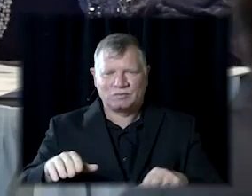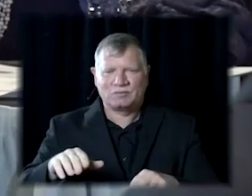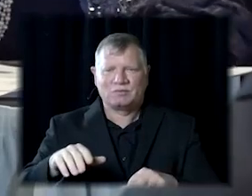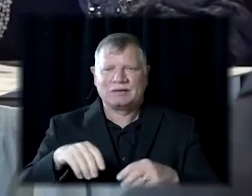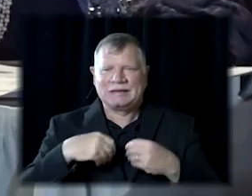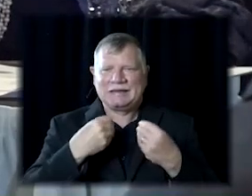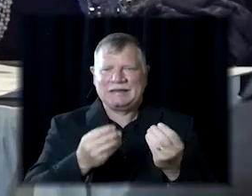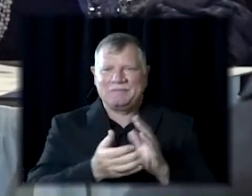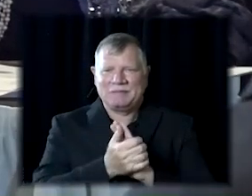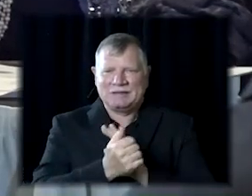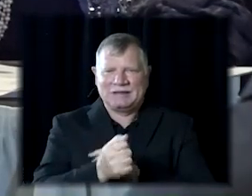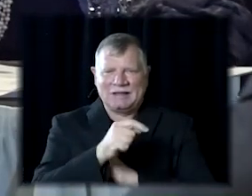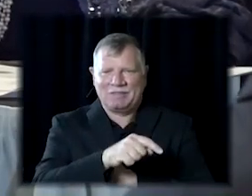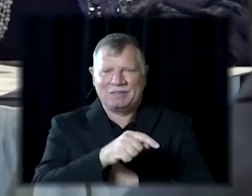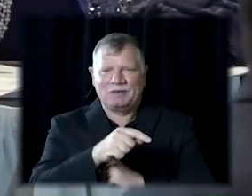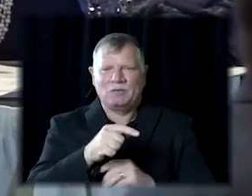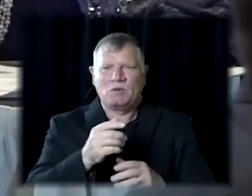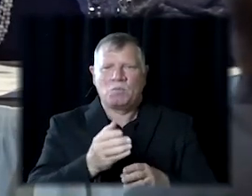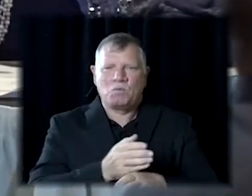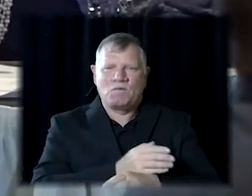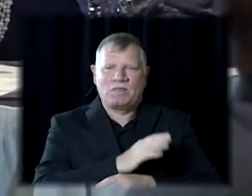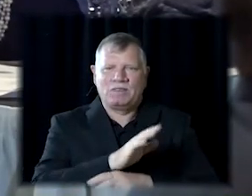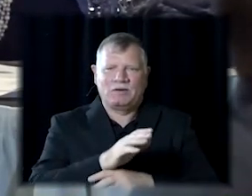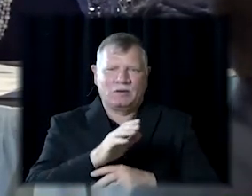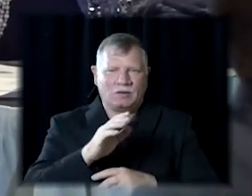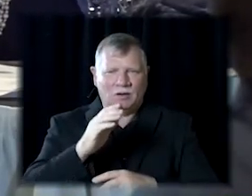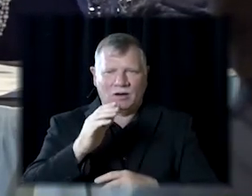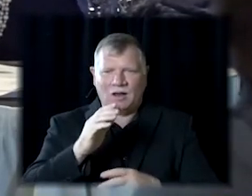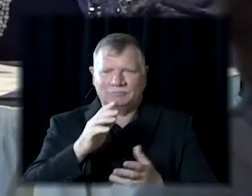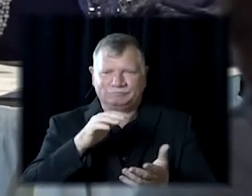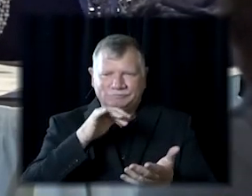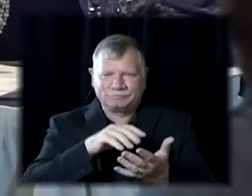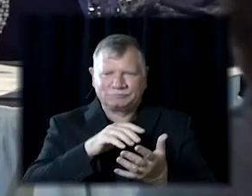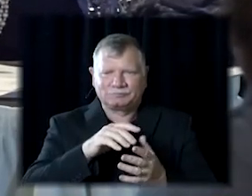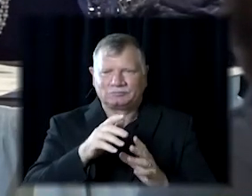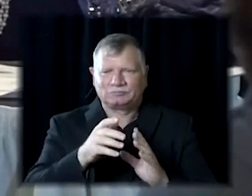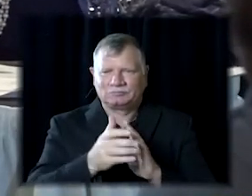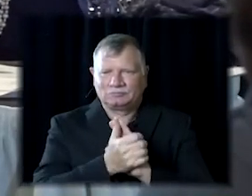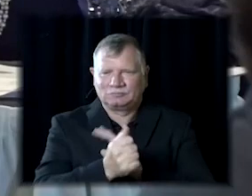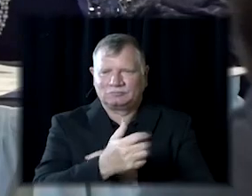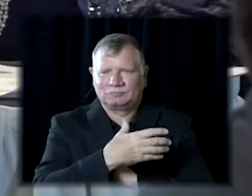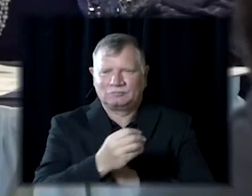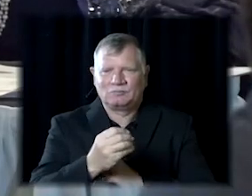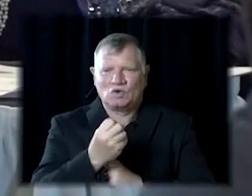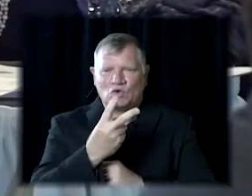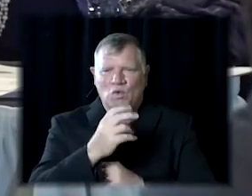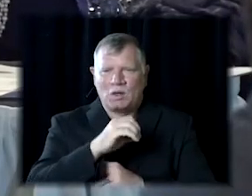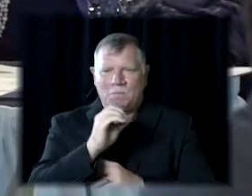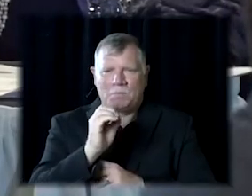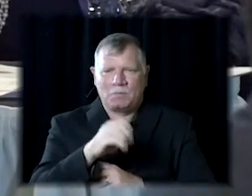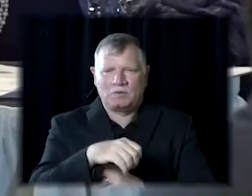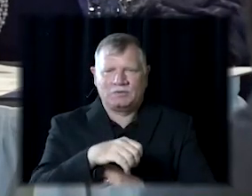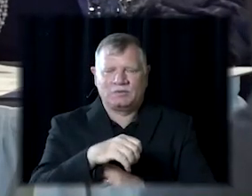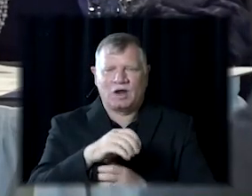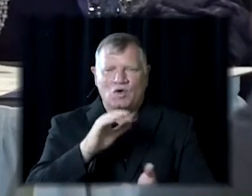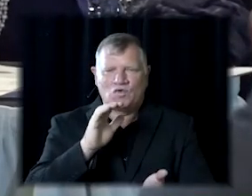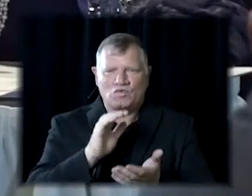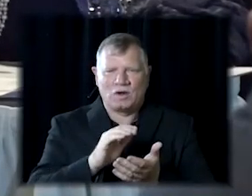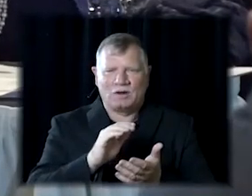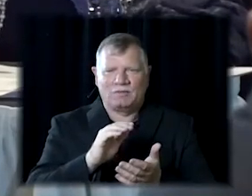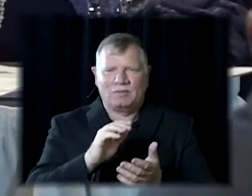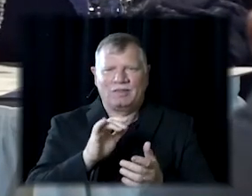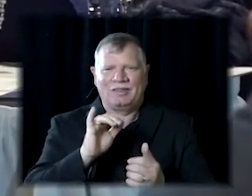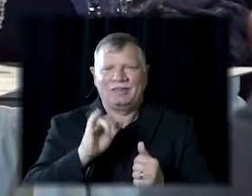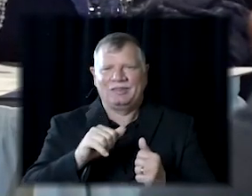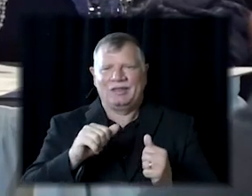equipping them with key skills and improving academic proficiency across the board, resulting in an annual 12% reduction of the achievement